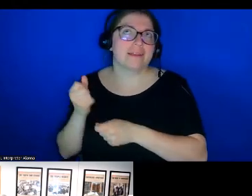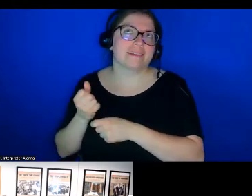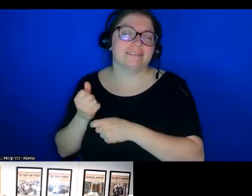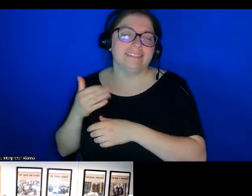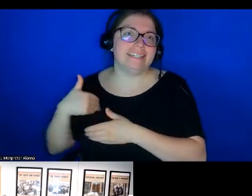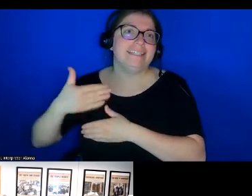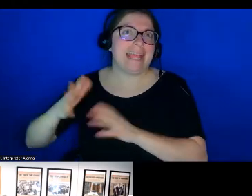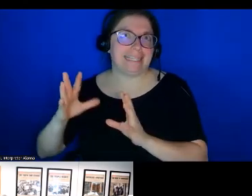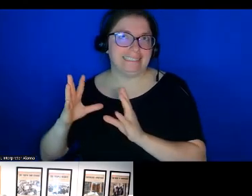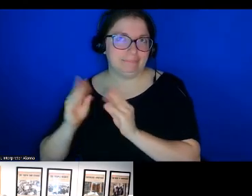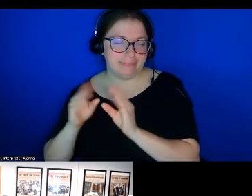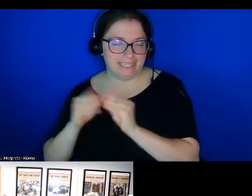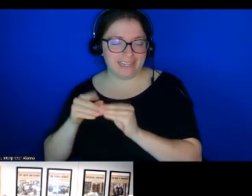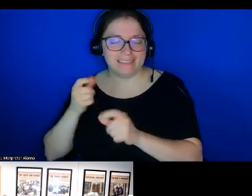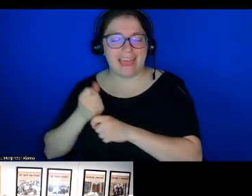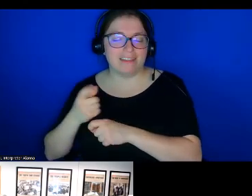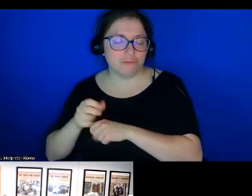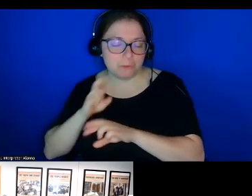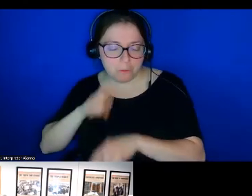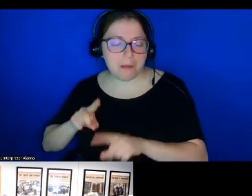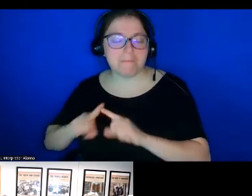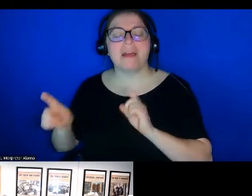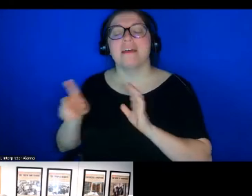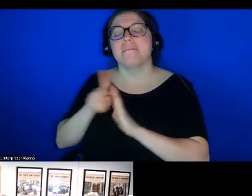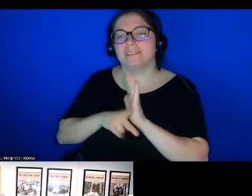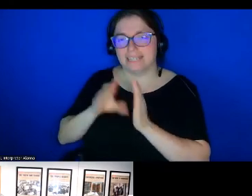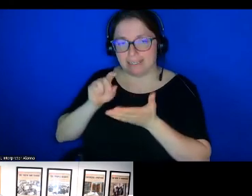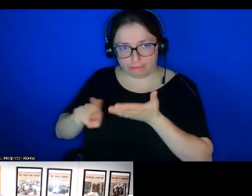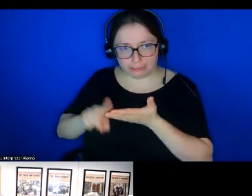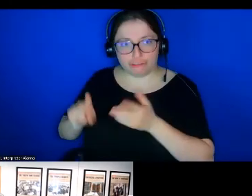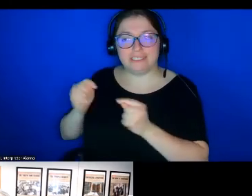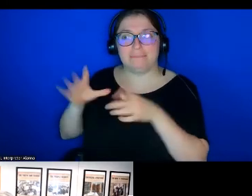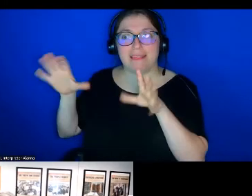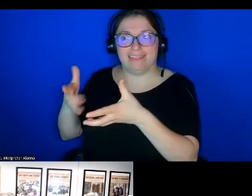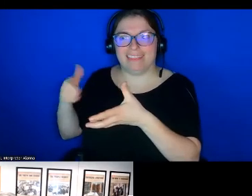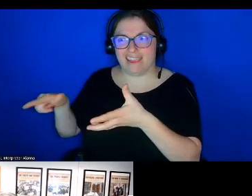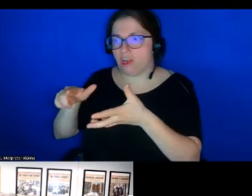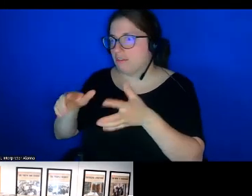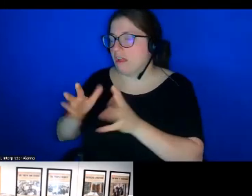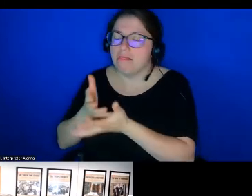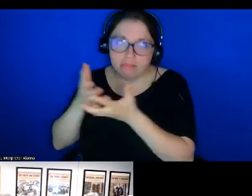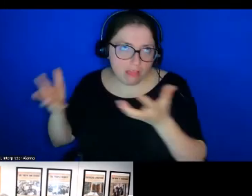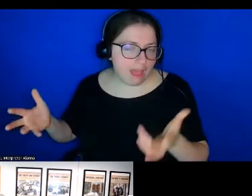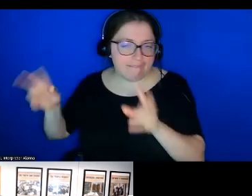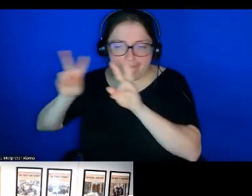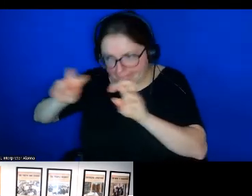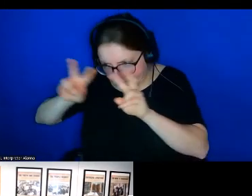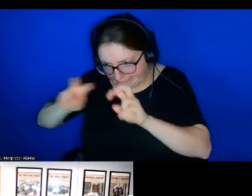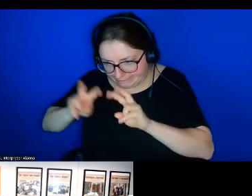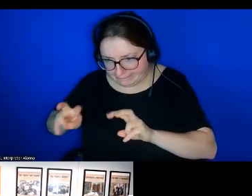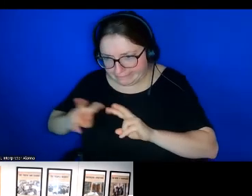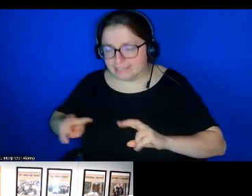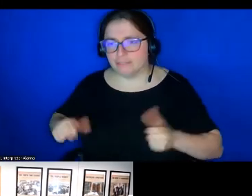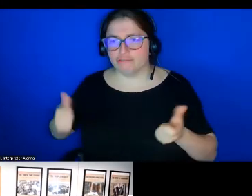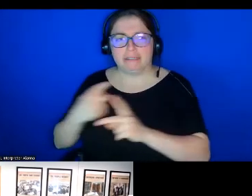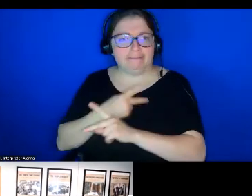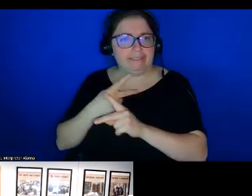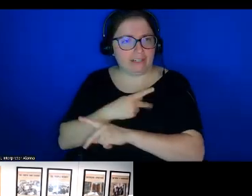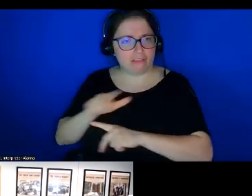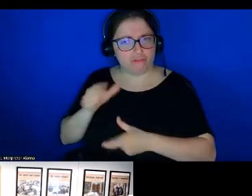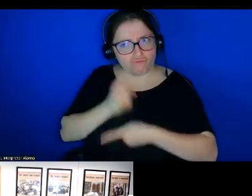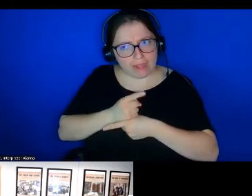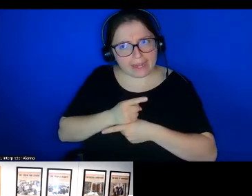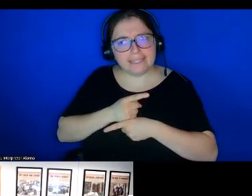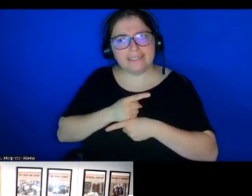annual report um but our policy and research team is doing a lot of analysis right now to think about like what are the right neighborhoods